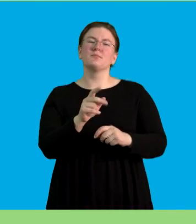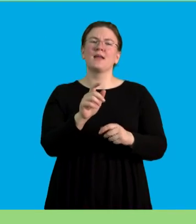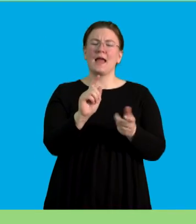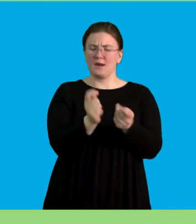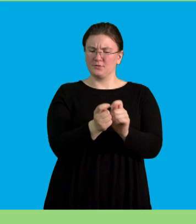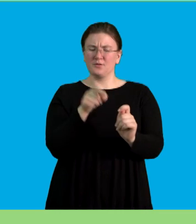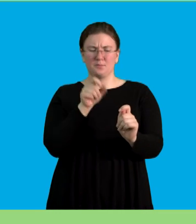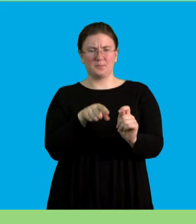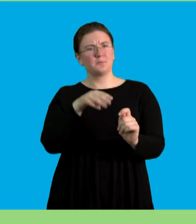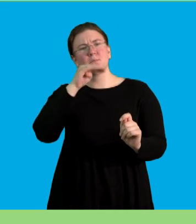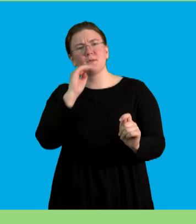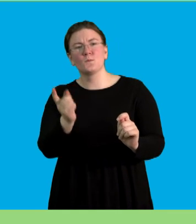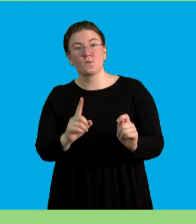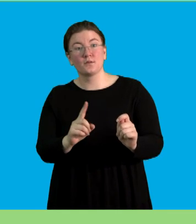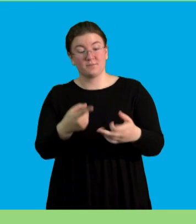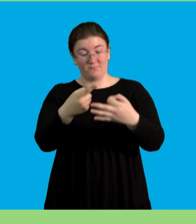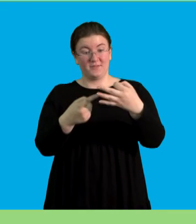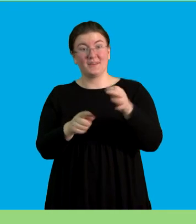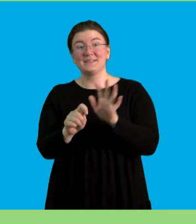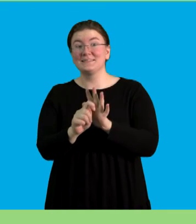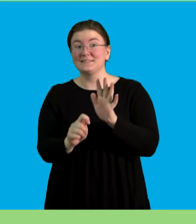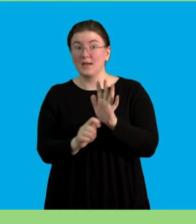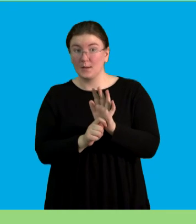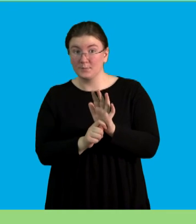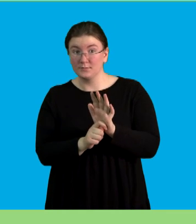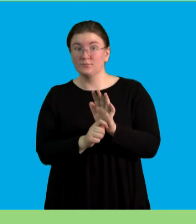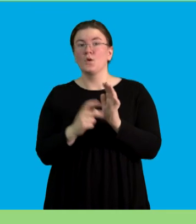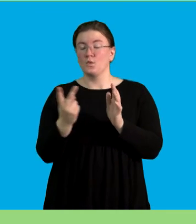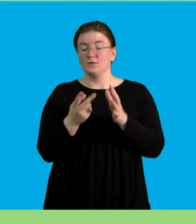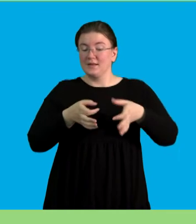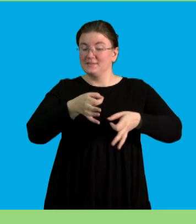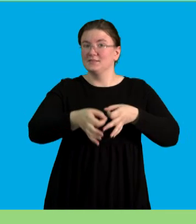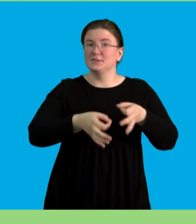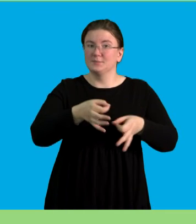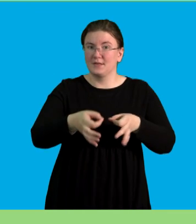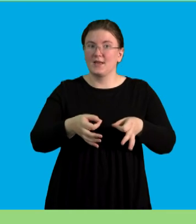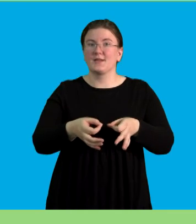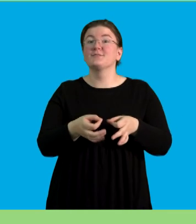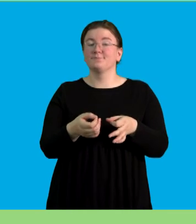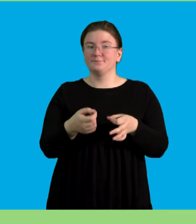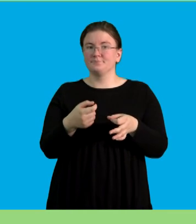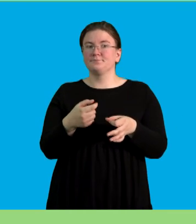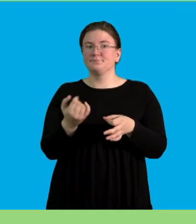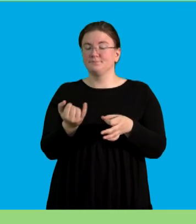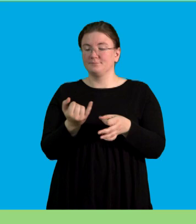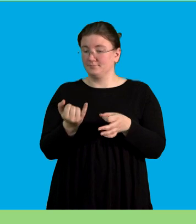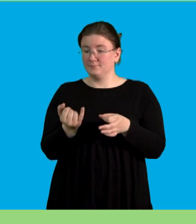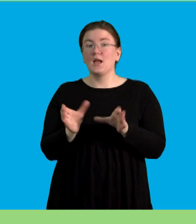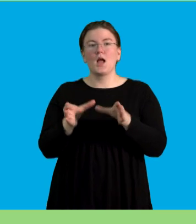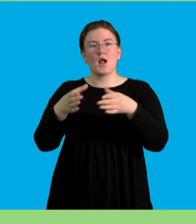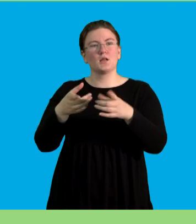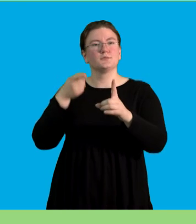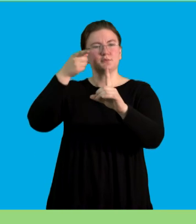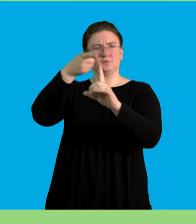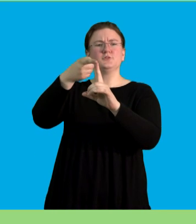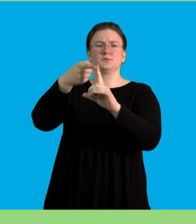word adaptation. We are going to look at the three types and provide explanations like mentioned in